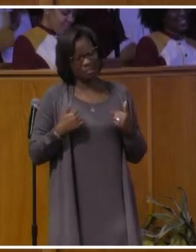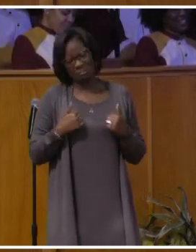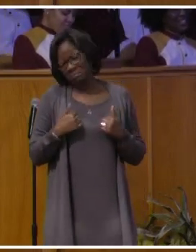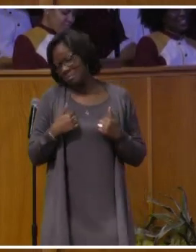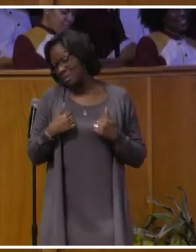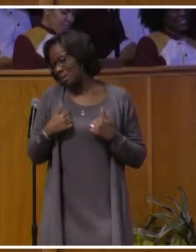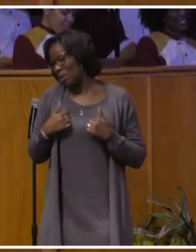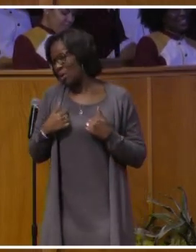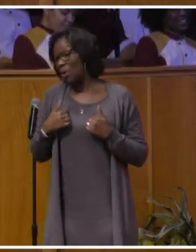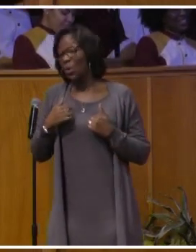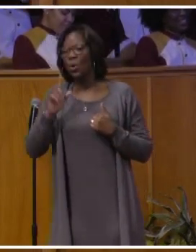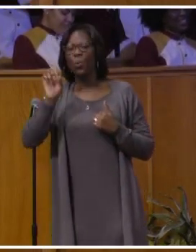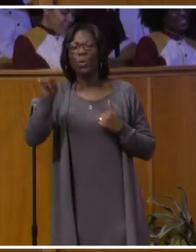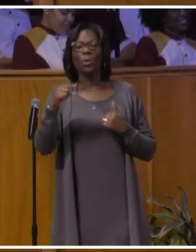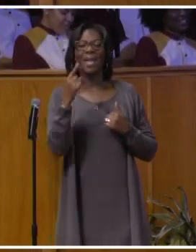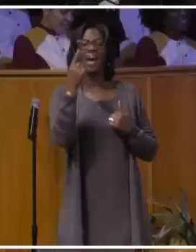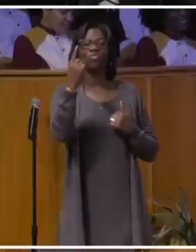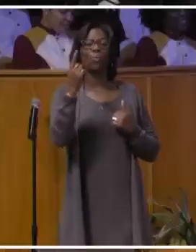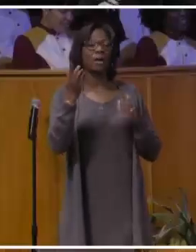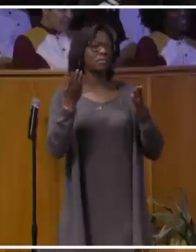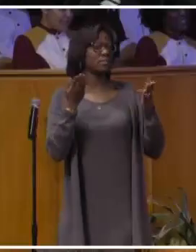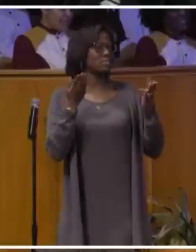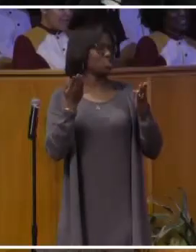we'd only have one service.